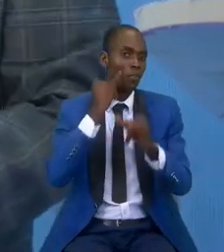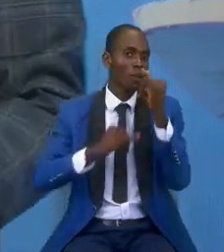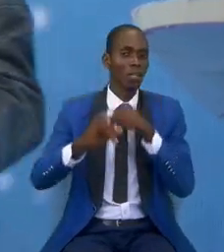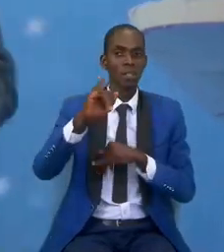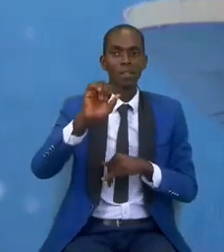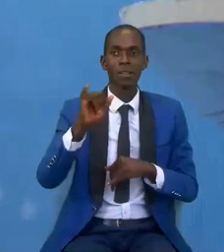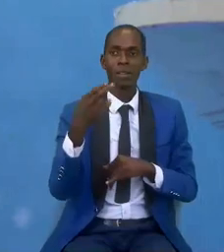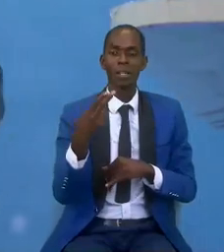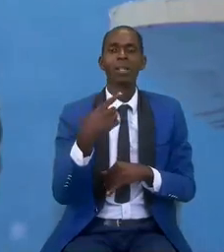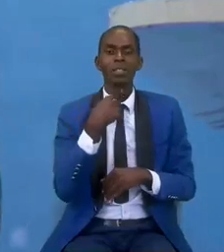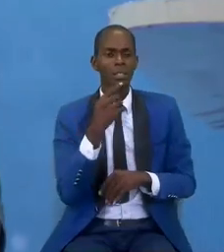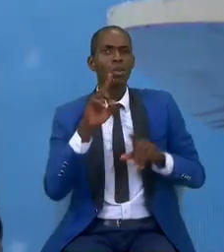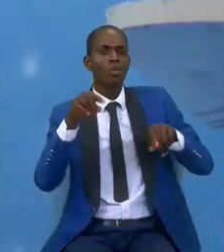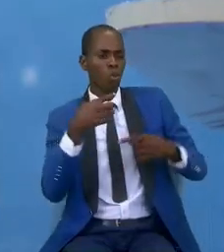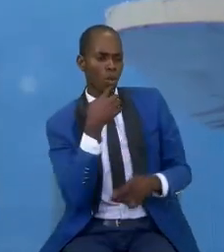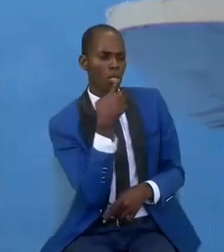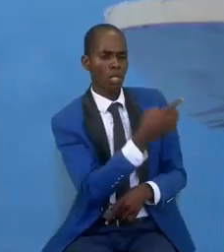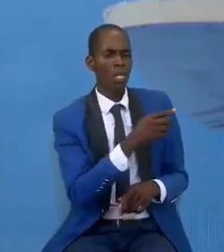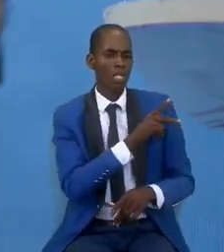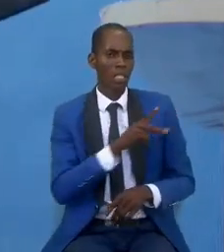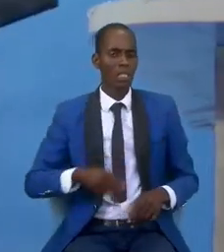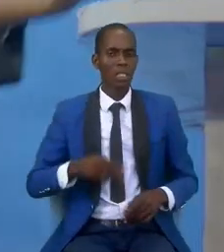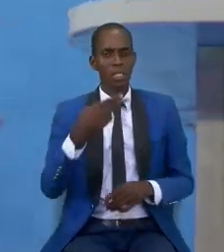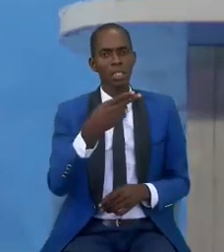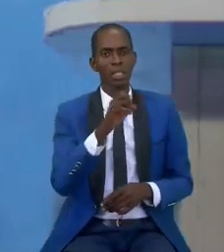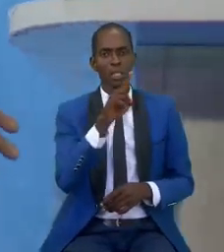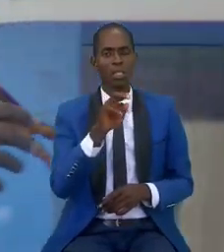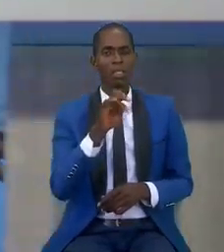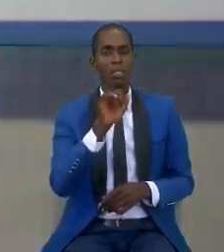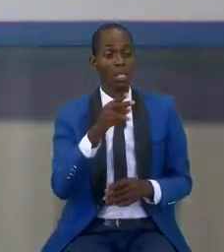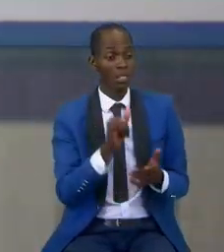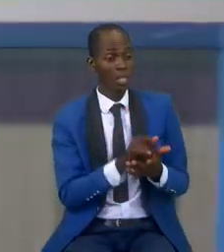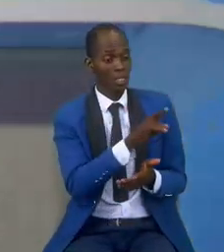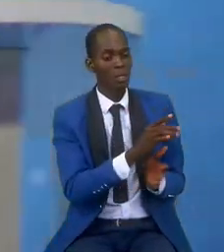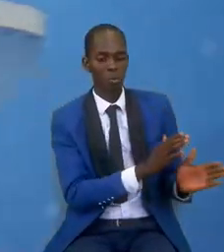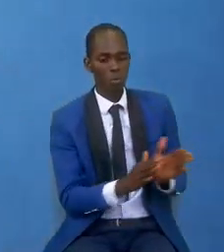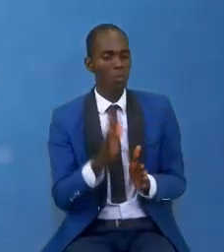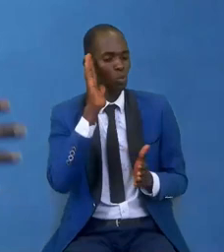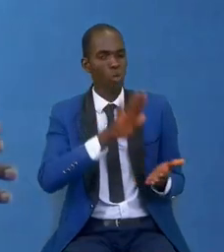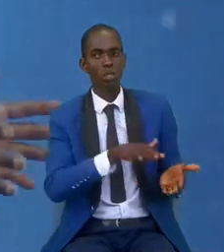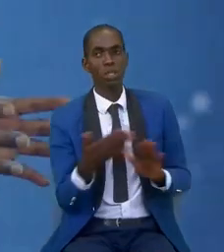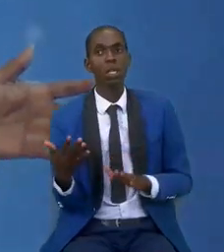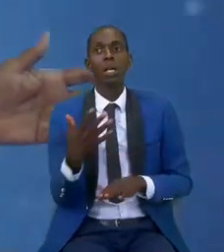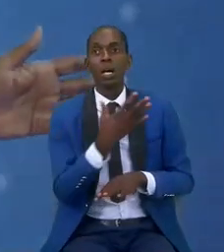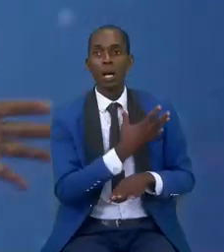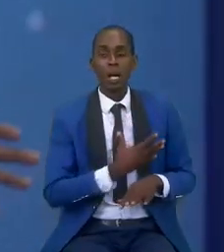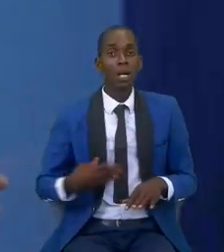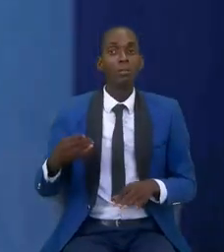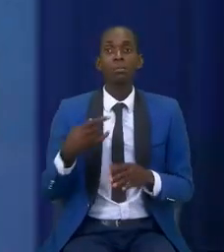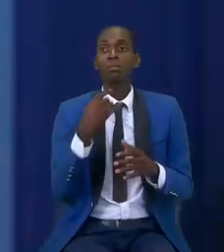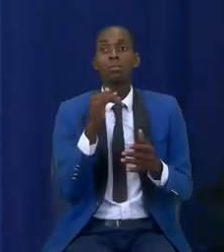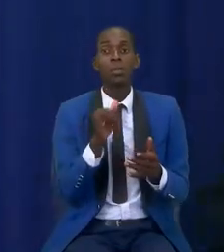you'll all be dead he'll not go back to where he was and then God sent an angel and destroyed 185